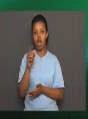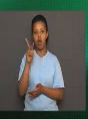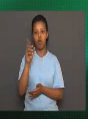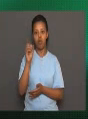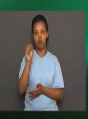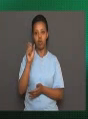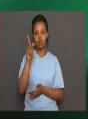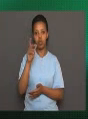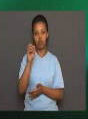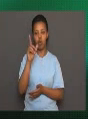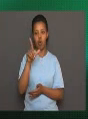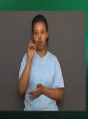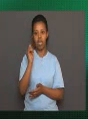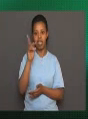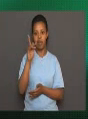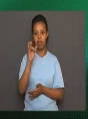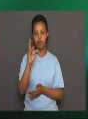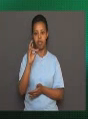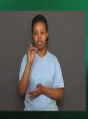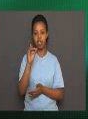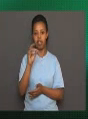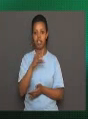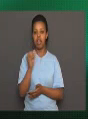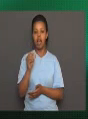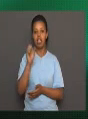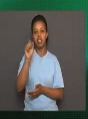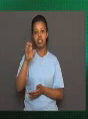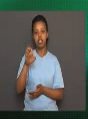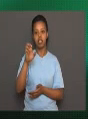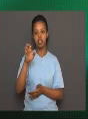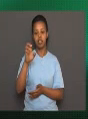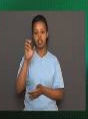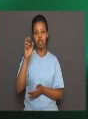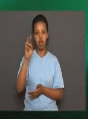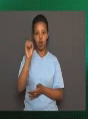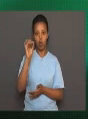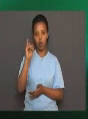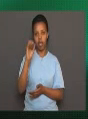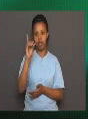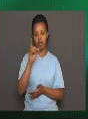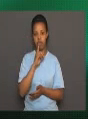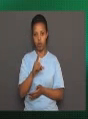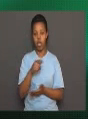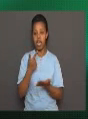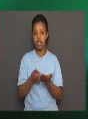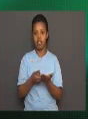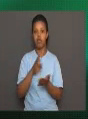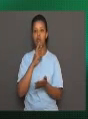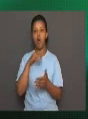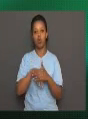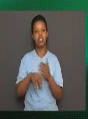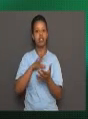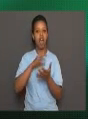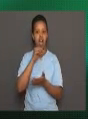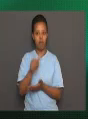phospholipids, and steroids. They are insoluble in water,